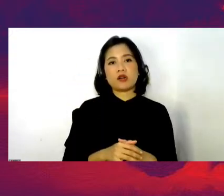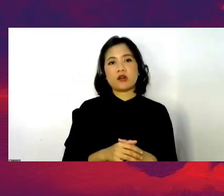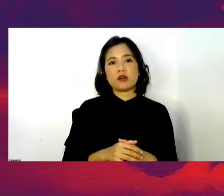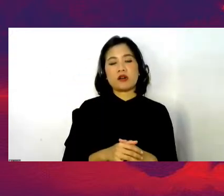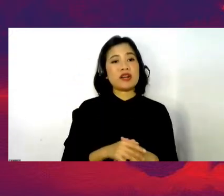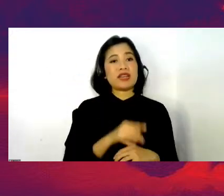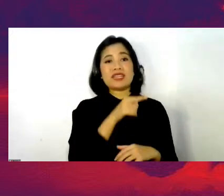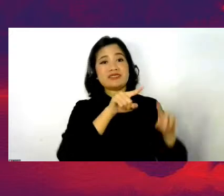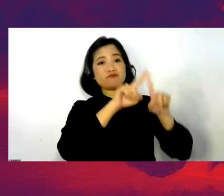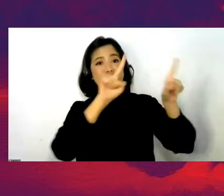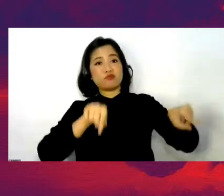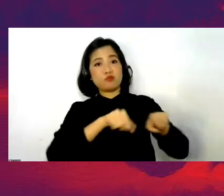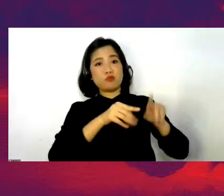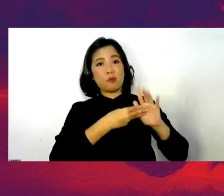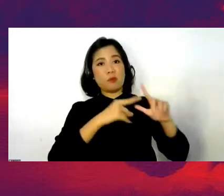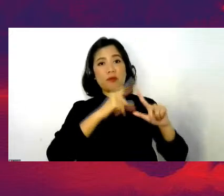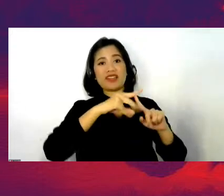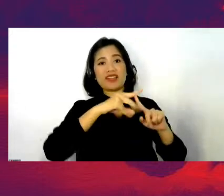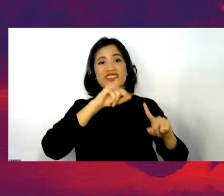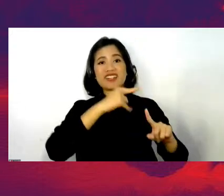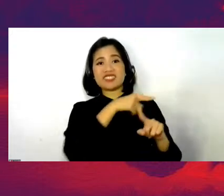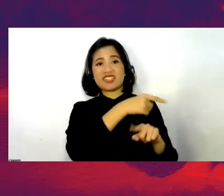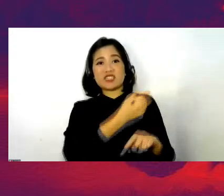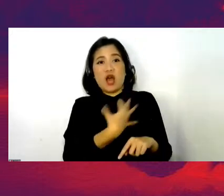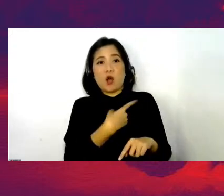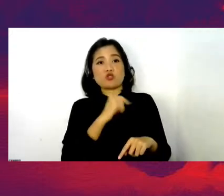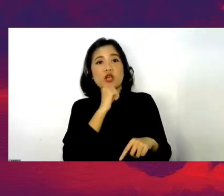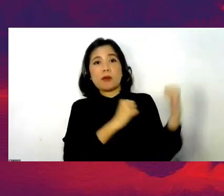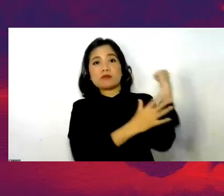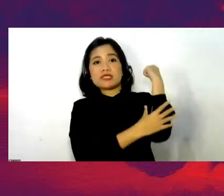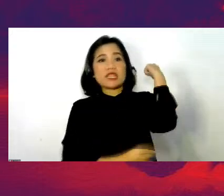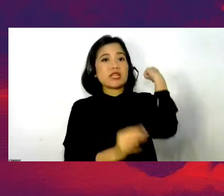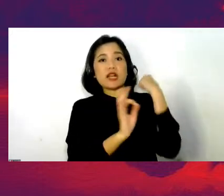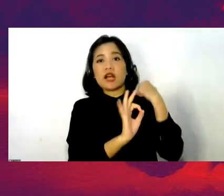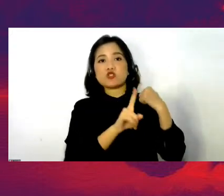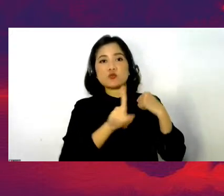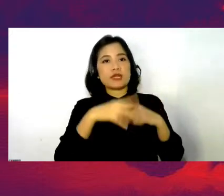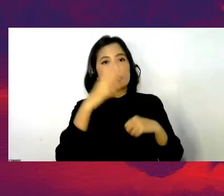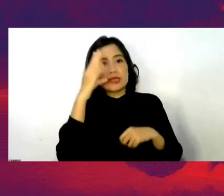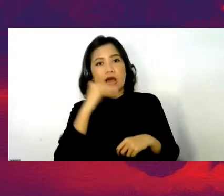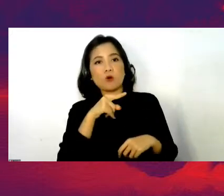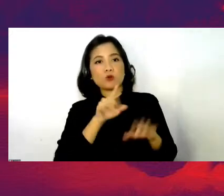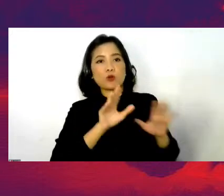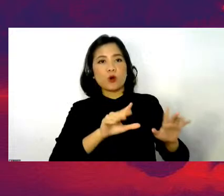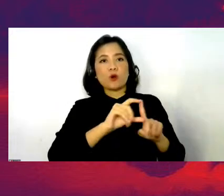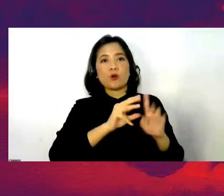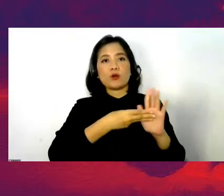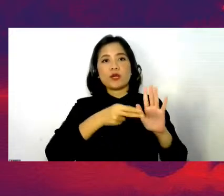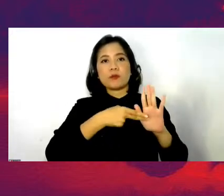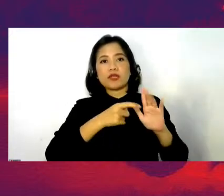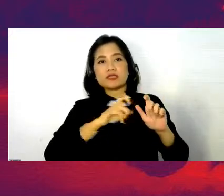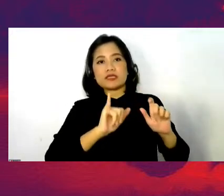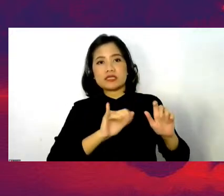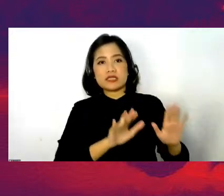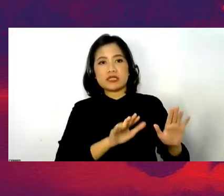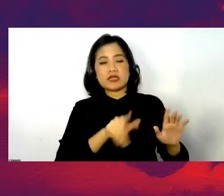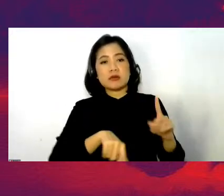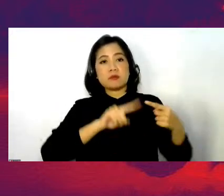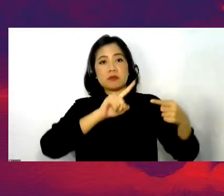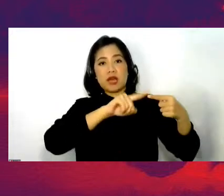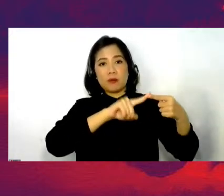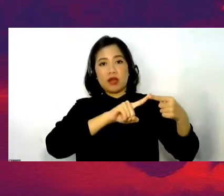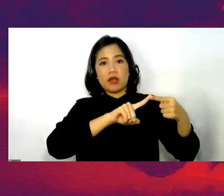poverty. And then finally, composition axioms that allow you to do that targeting that we've talked about. It's so important to